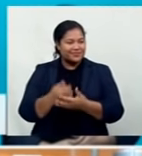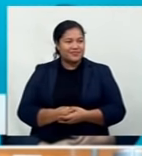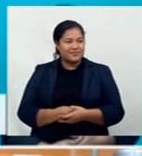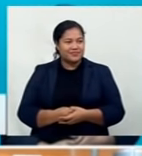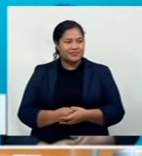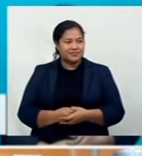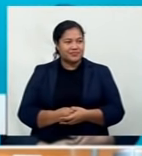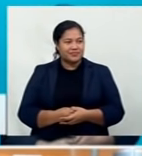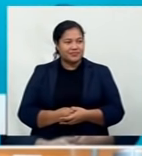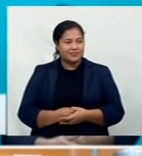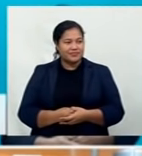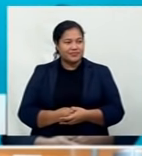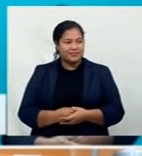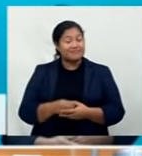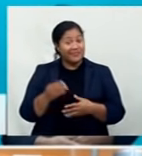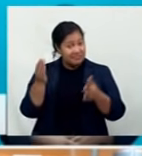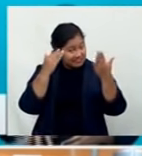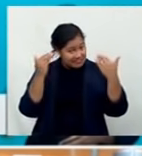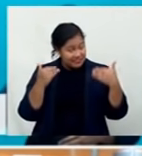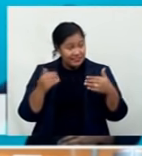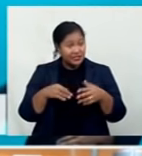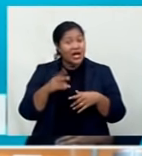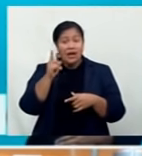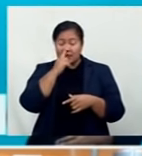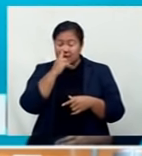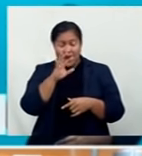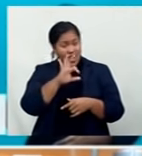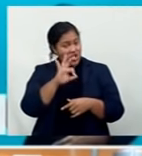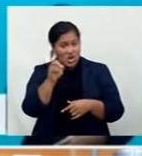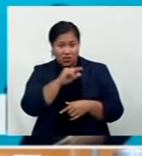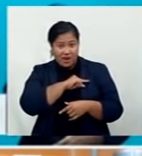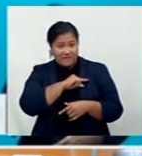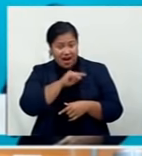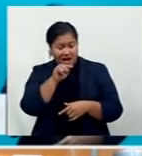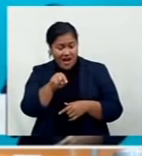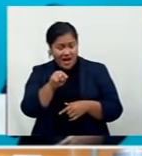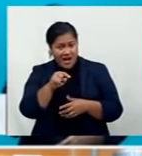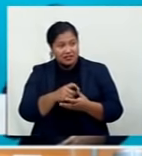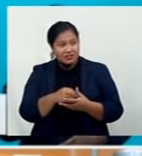Mr. Speaker, sir, those who did not qualify so far are